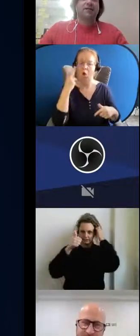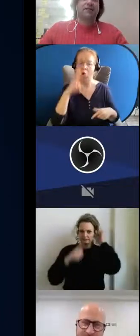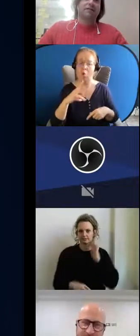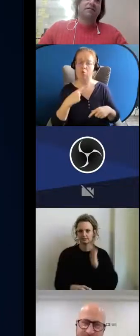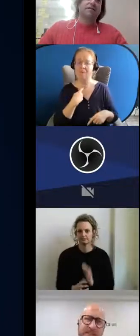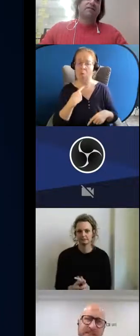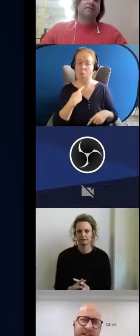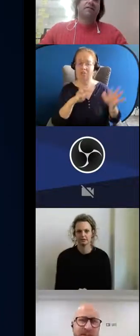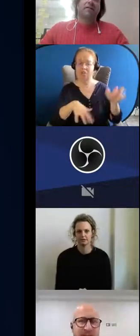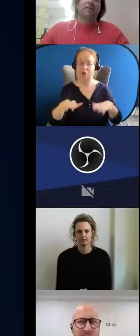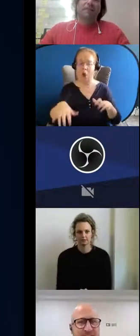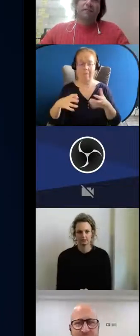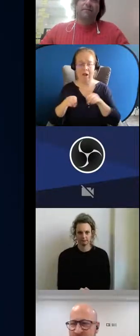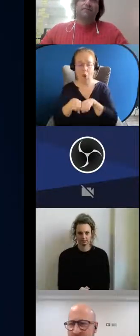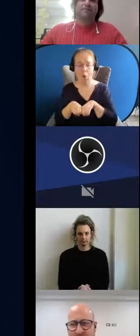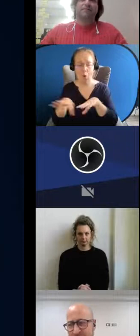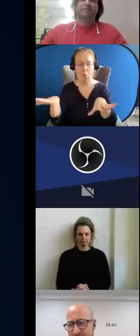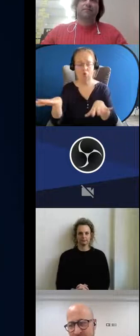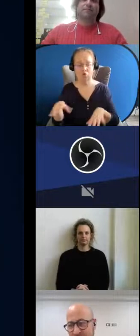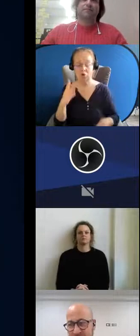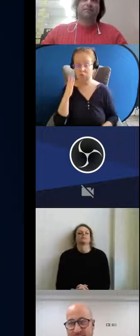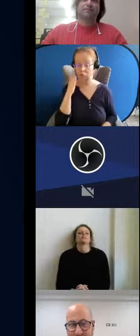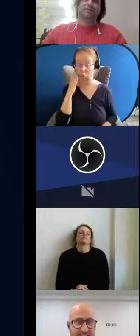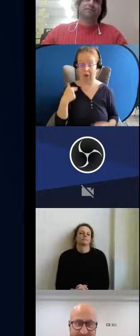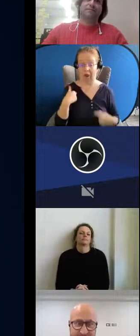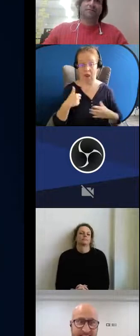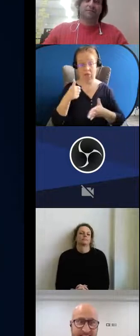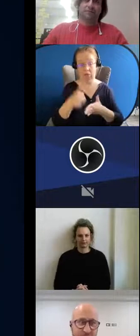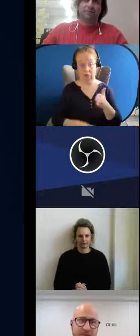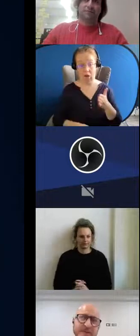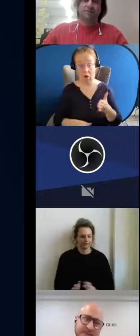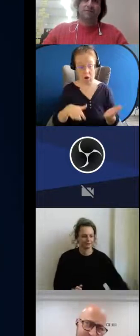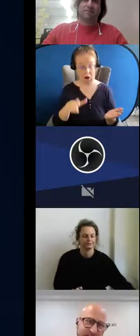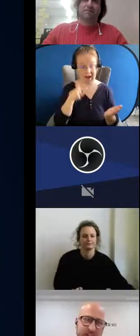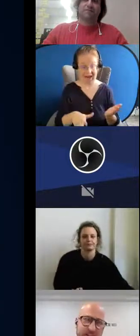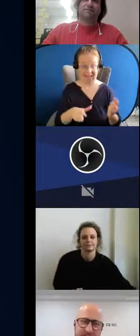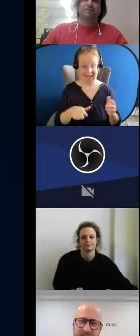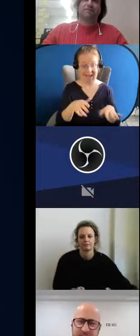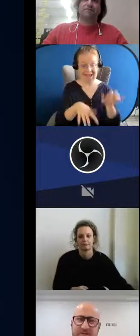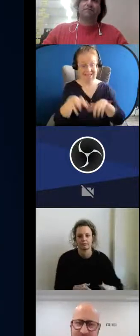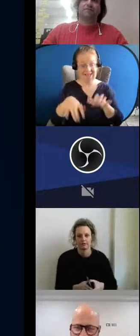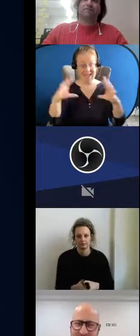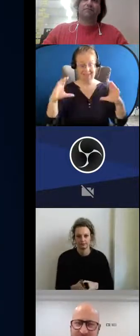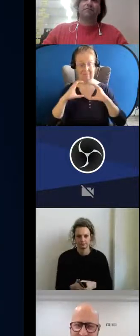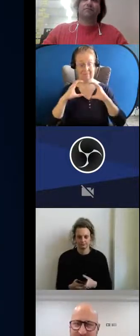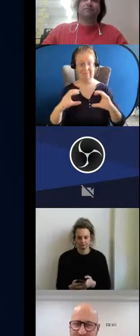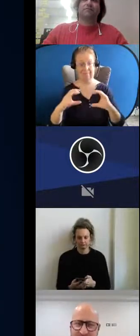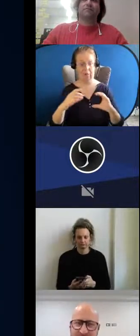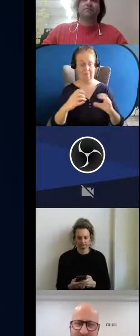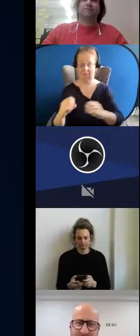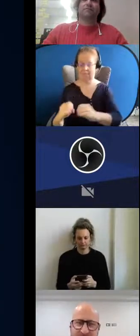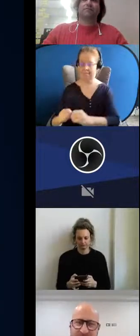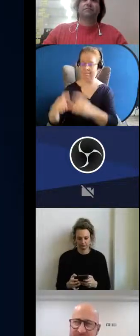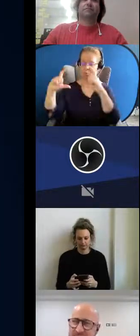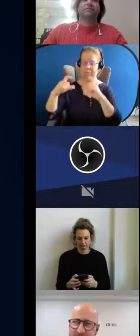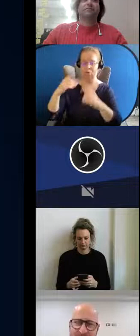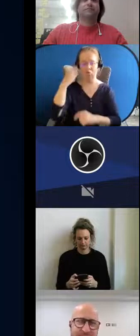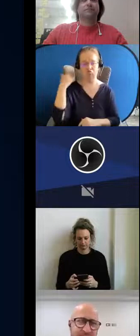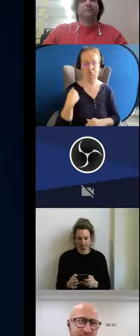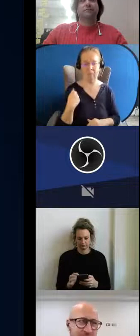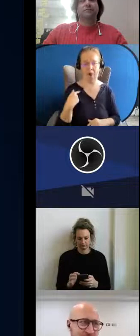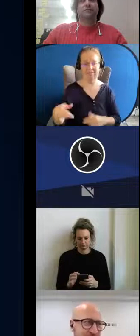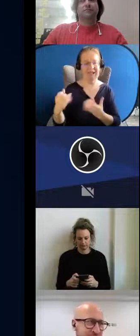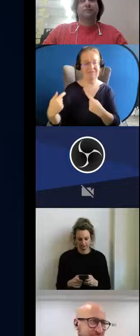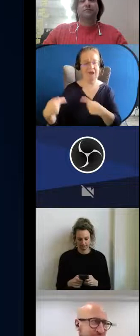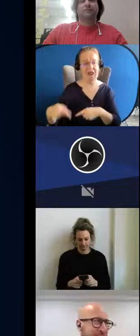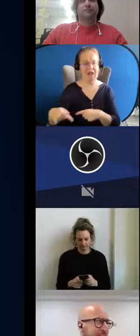launcher. So that means that whenever I click in a text box, it comes up and reminds me that it's available. Now